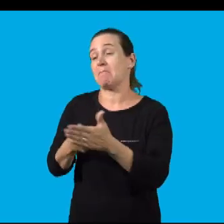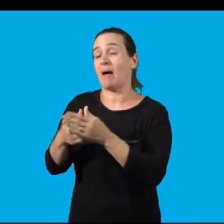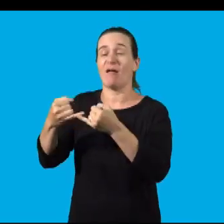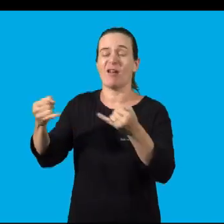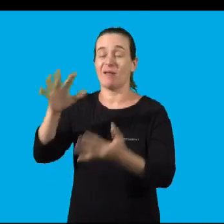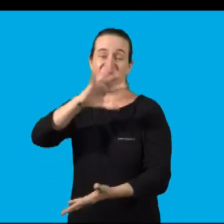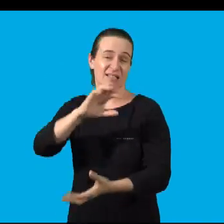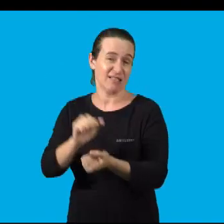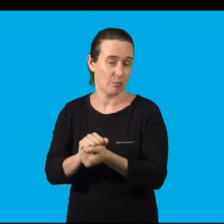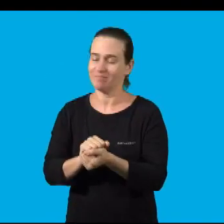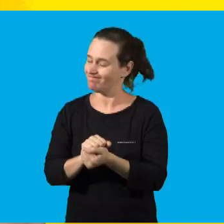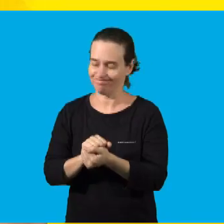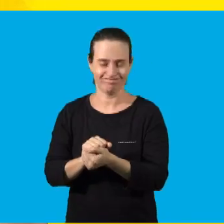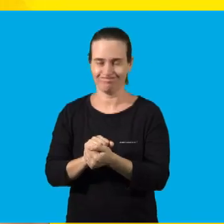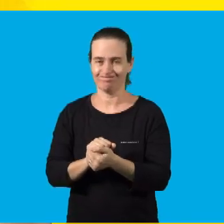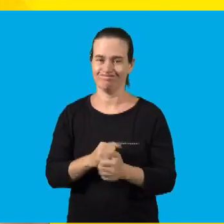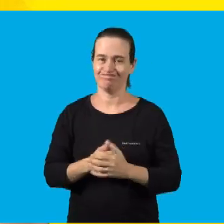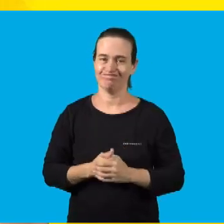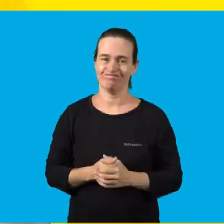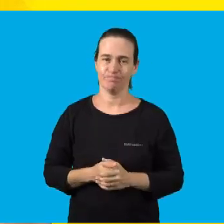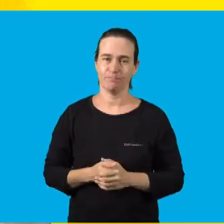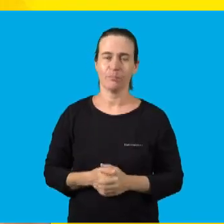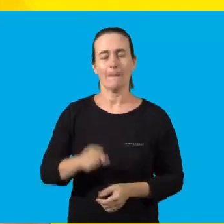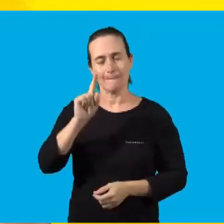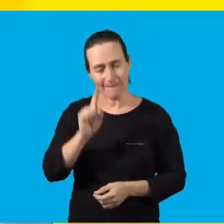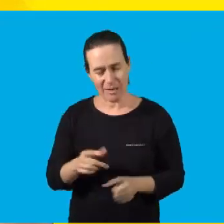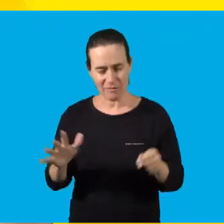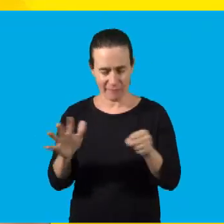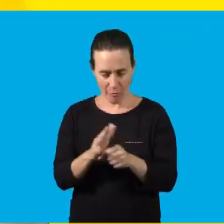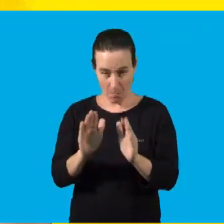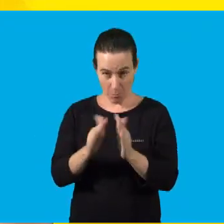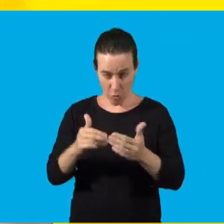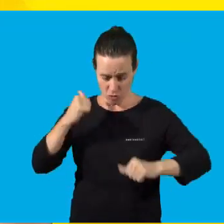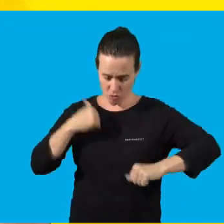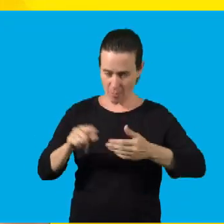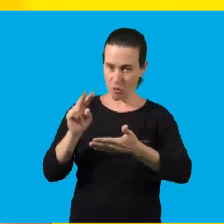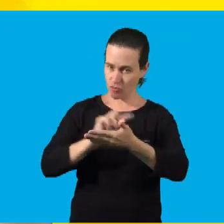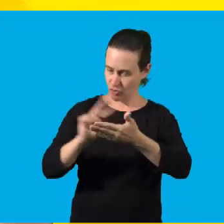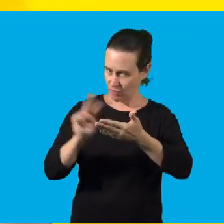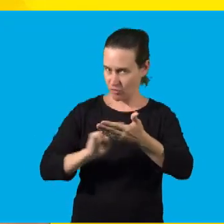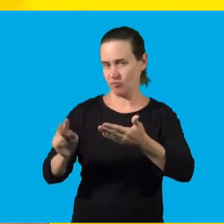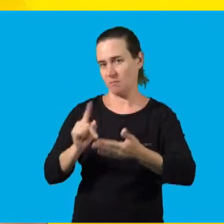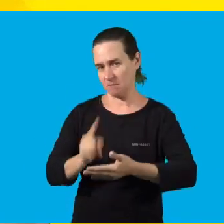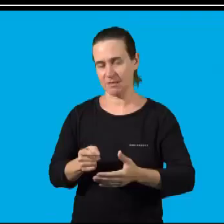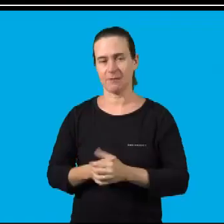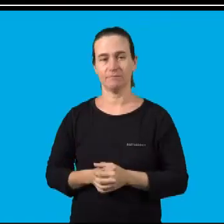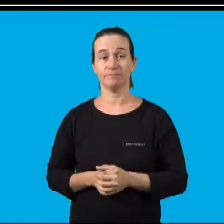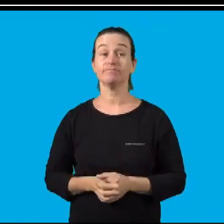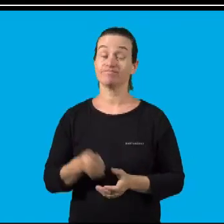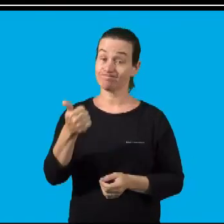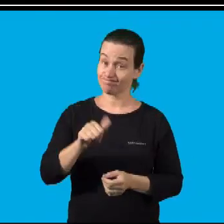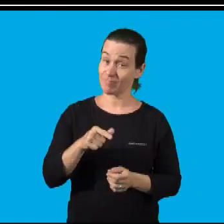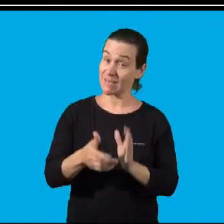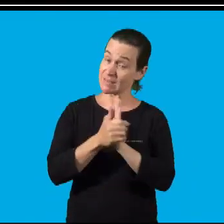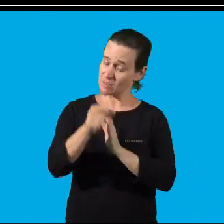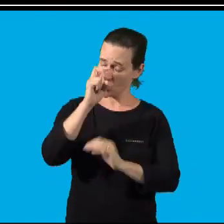summaries that you get online. Please remember to read the texts thoroughly. These are